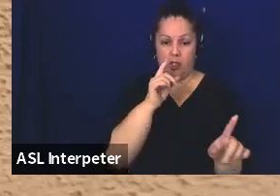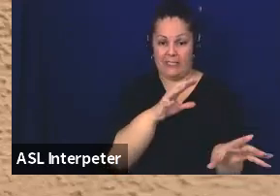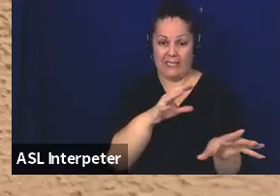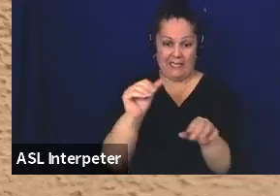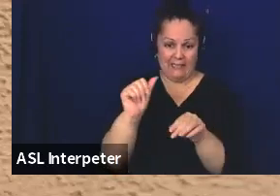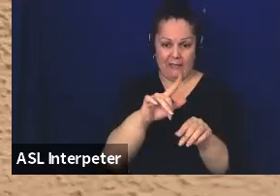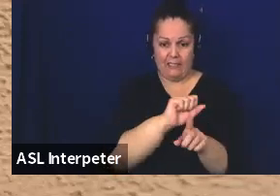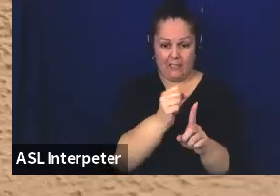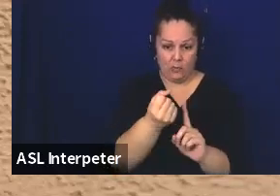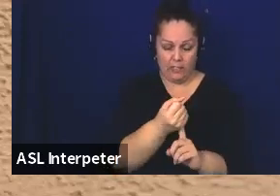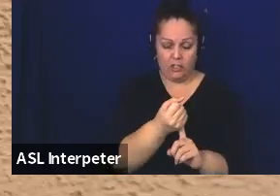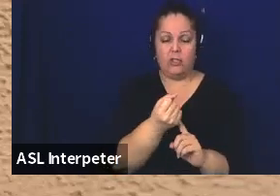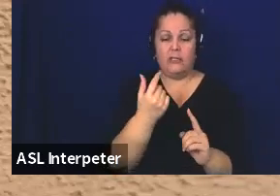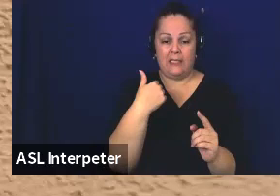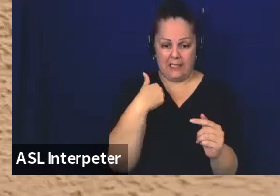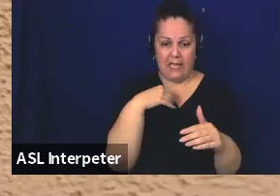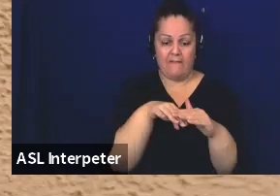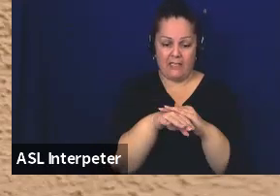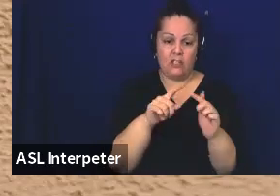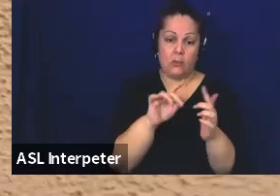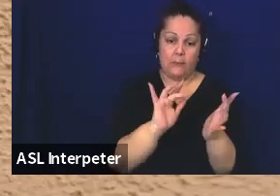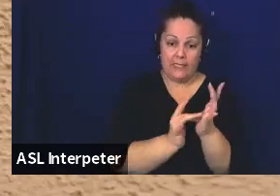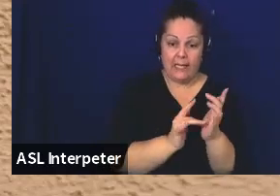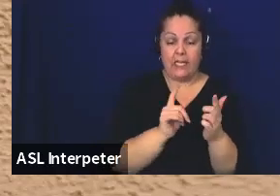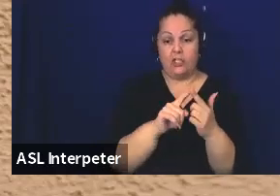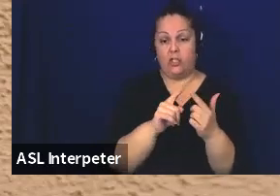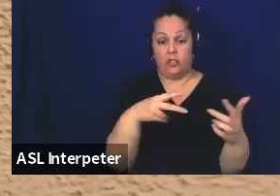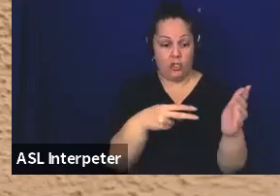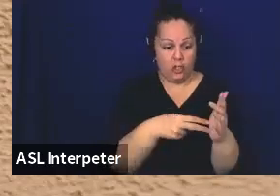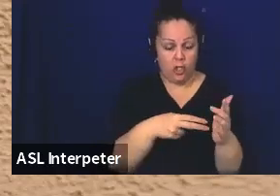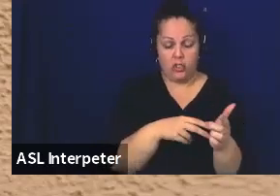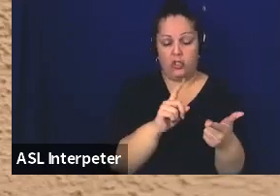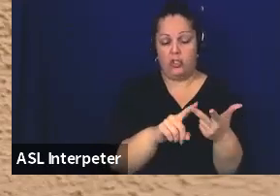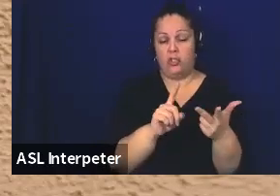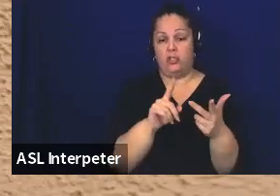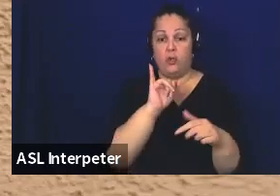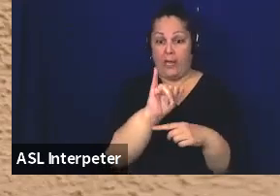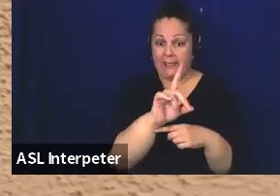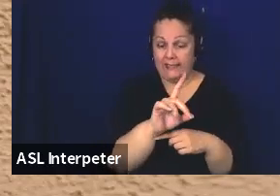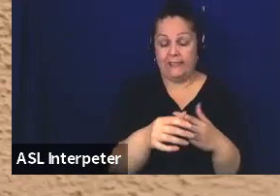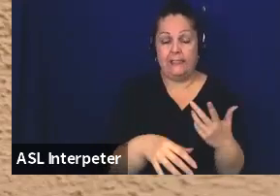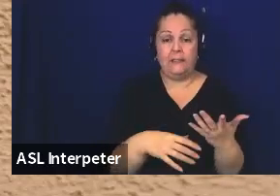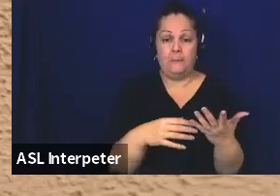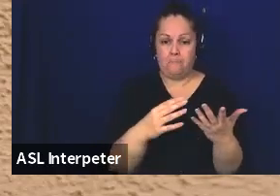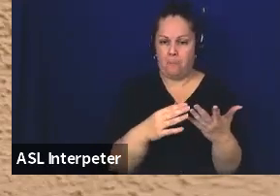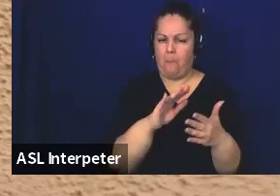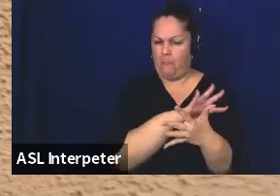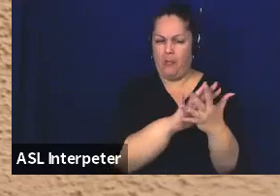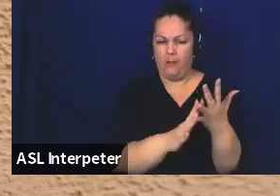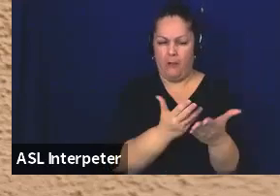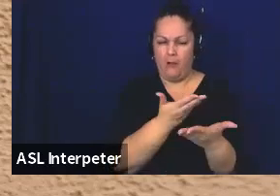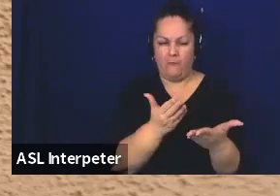their situation, that they have access to medications, to chargers, to identification, all of those